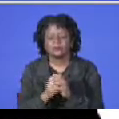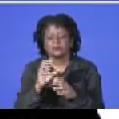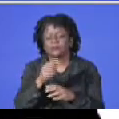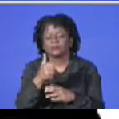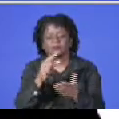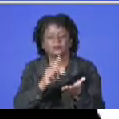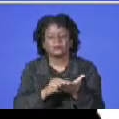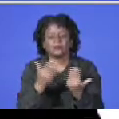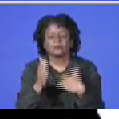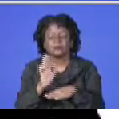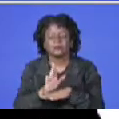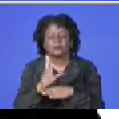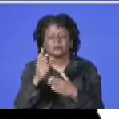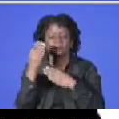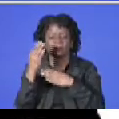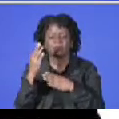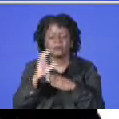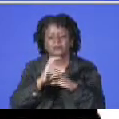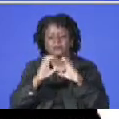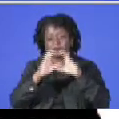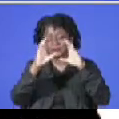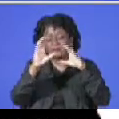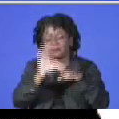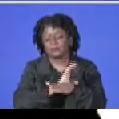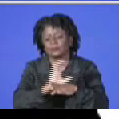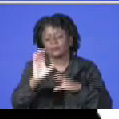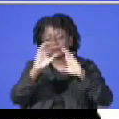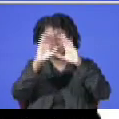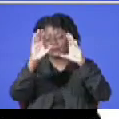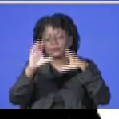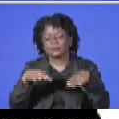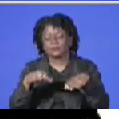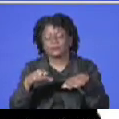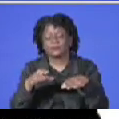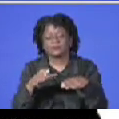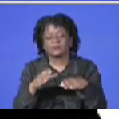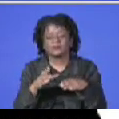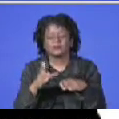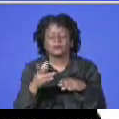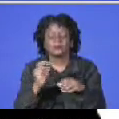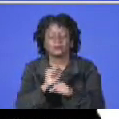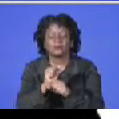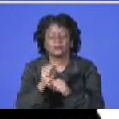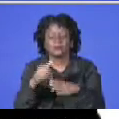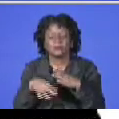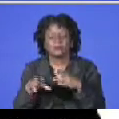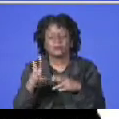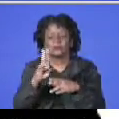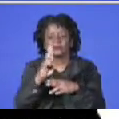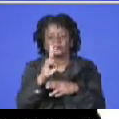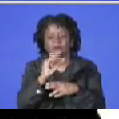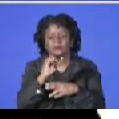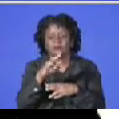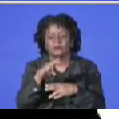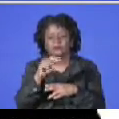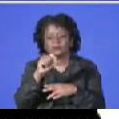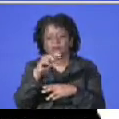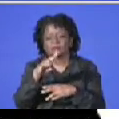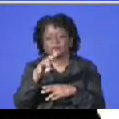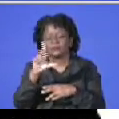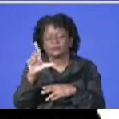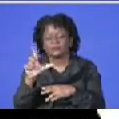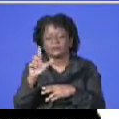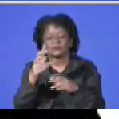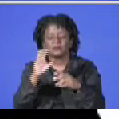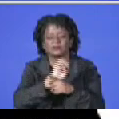In other news tonight, the Bahamas Chamber of Commerce and Employers Confederation working in a virtual environment during COVID-19. This